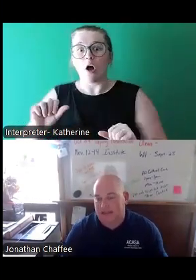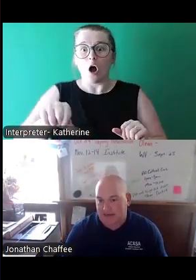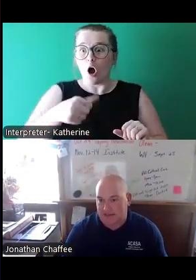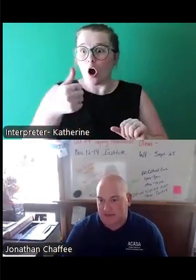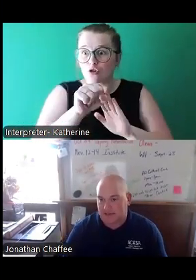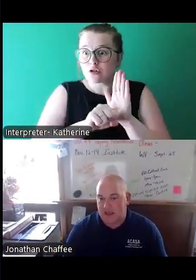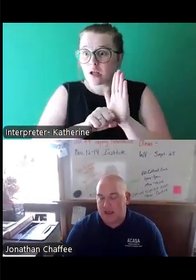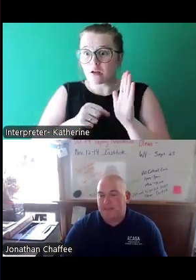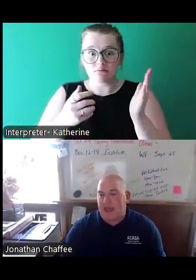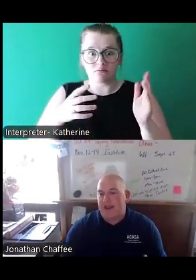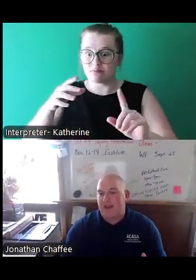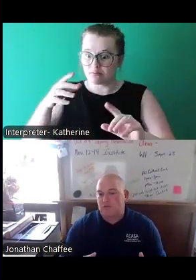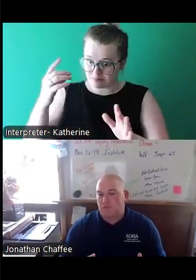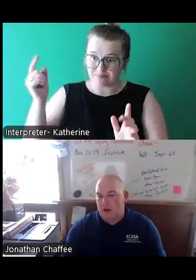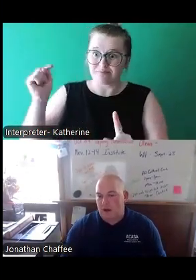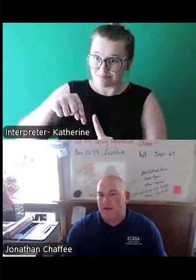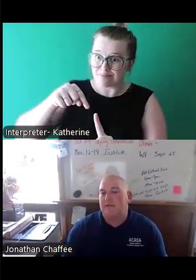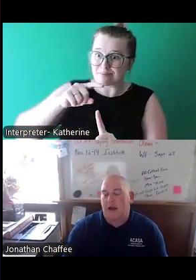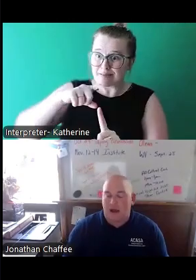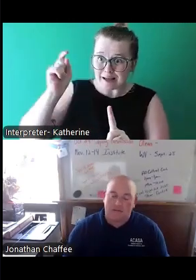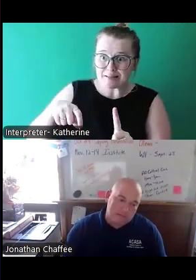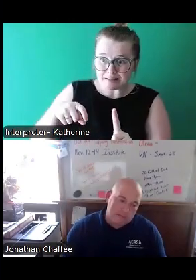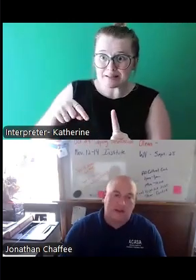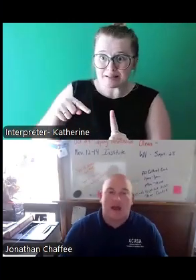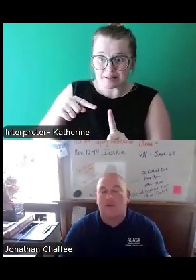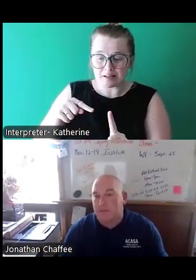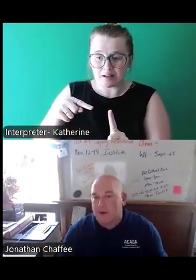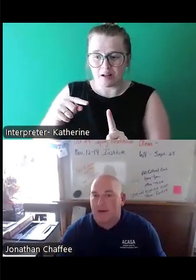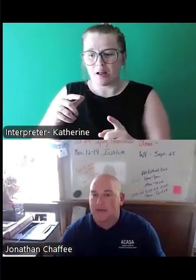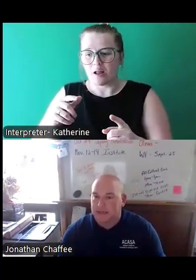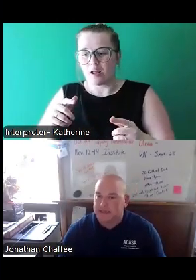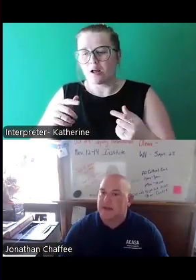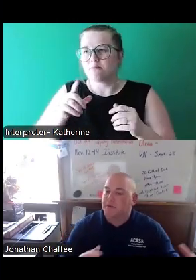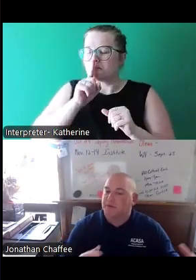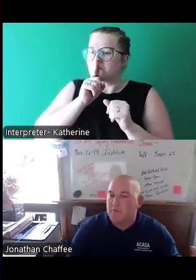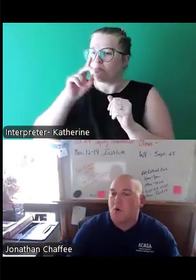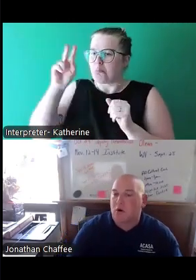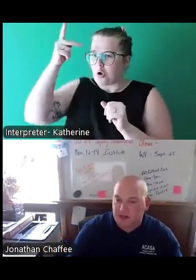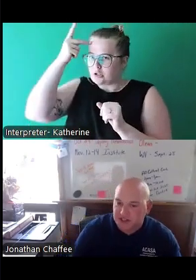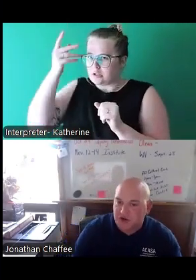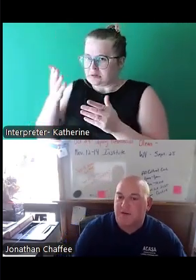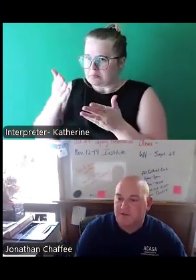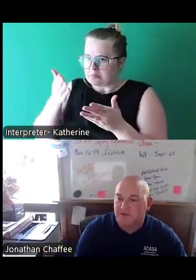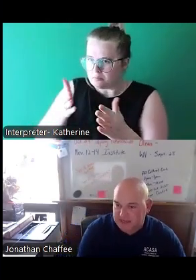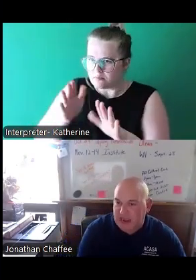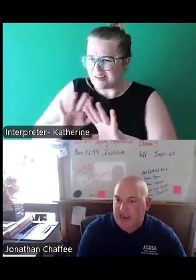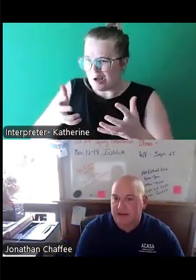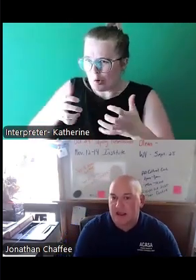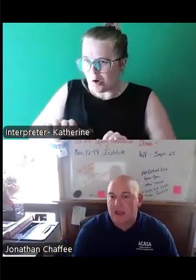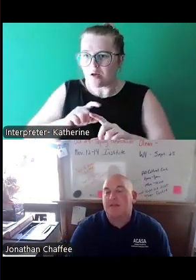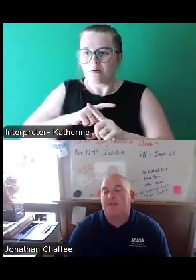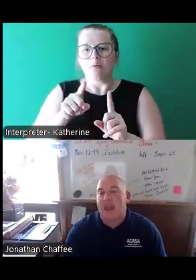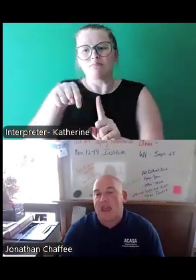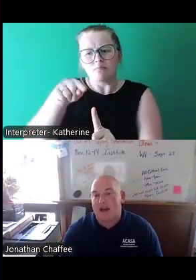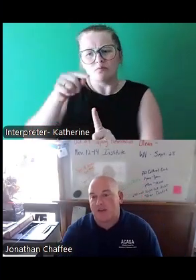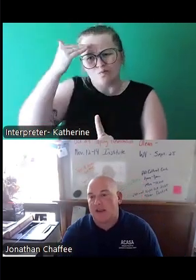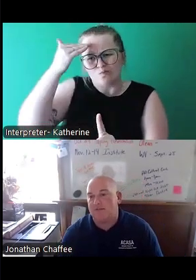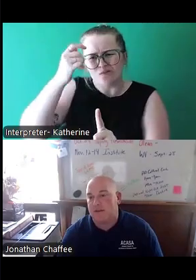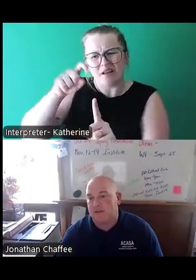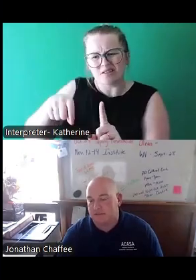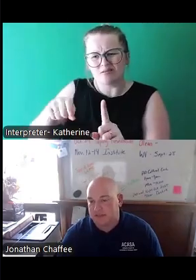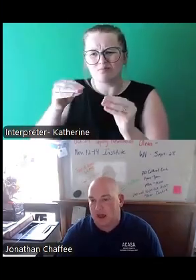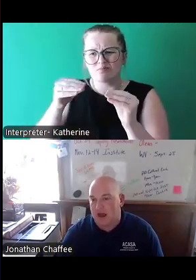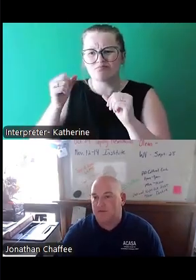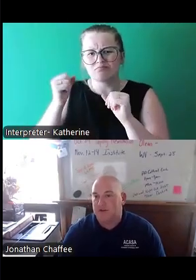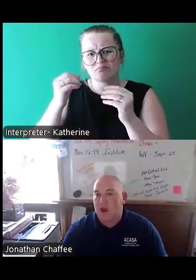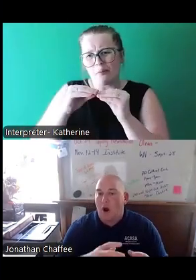like Texas, that is, I don't want to bring politics in it, but they're a more conservative state. They have